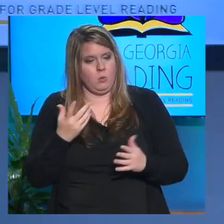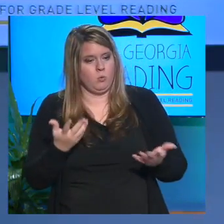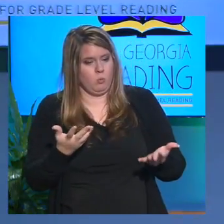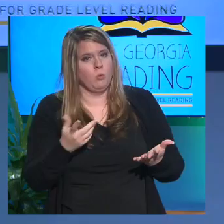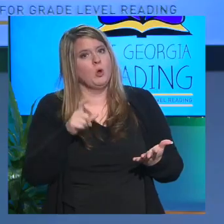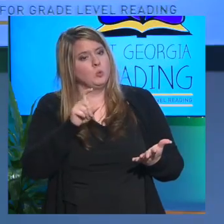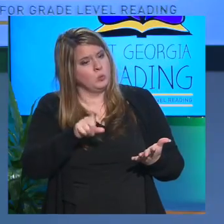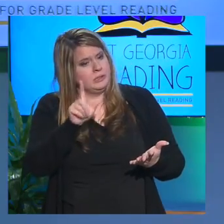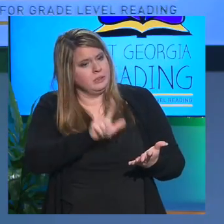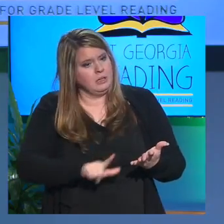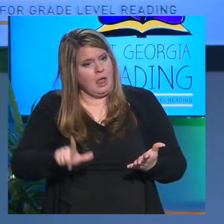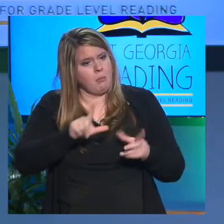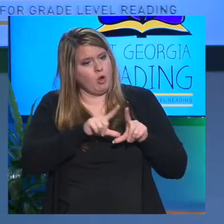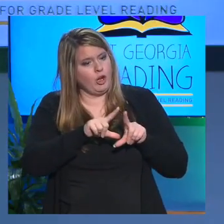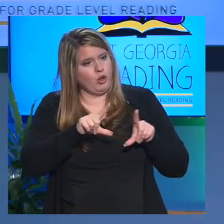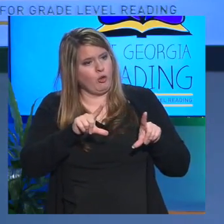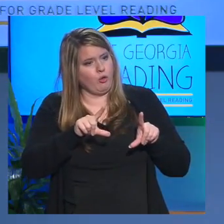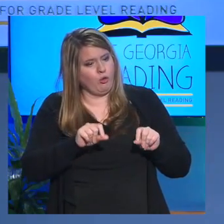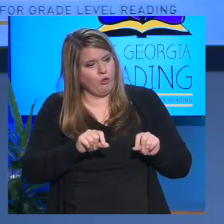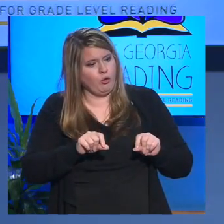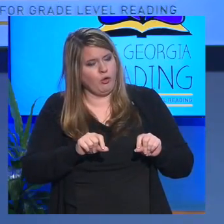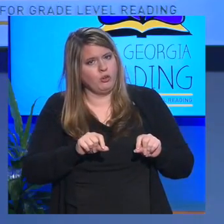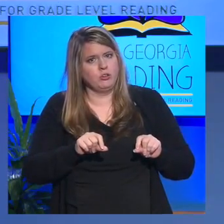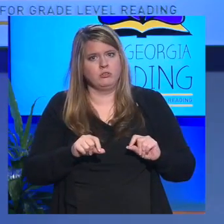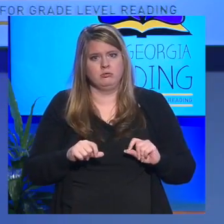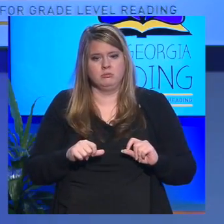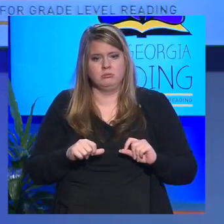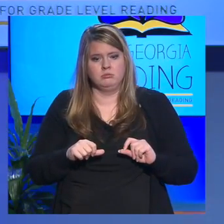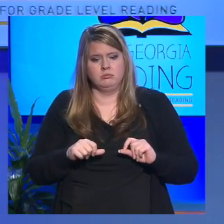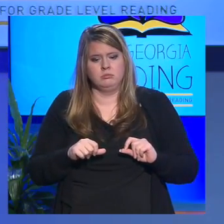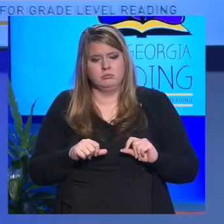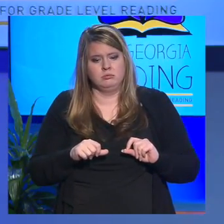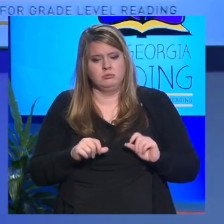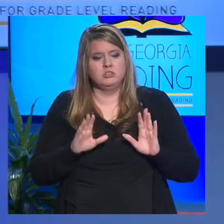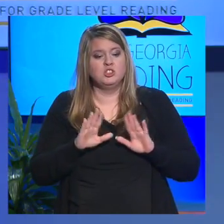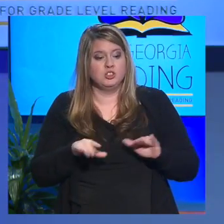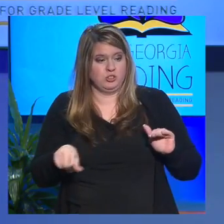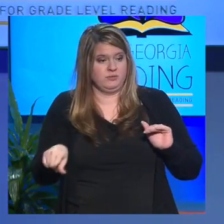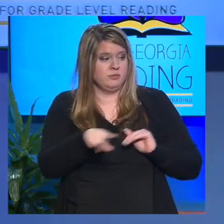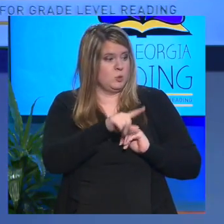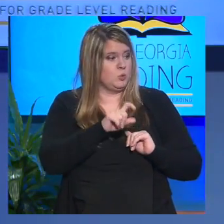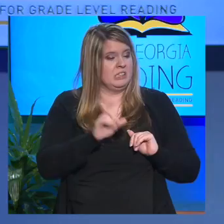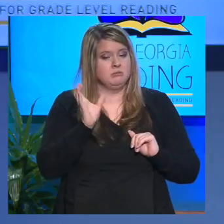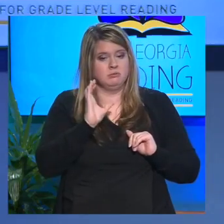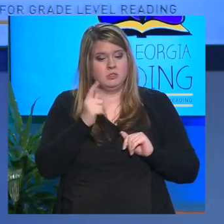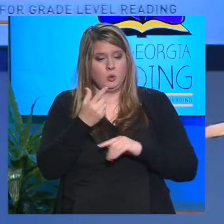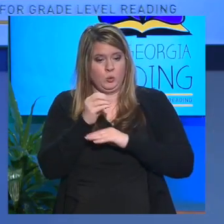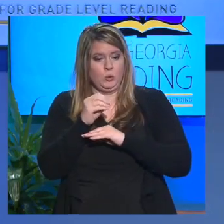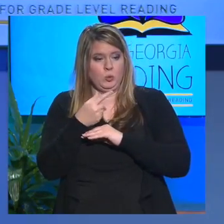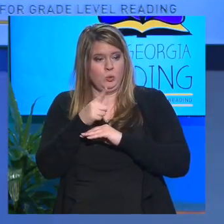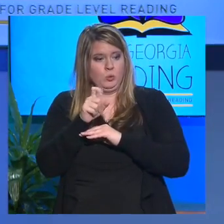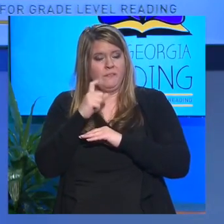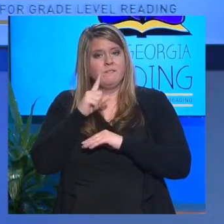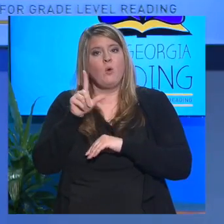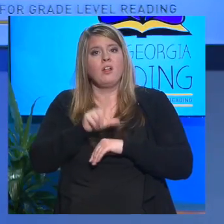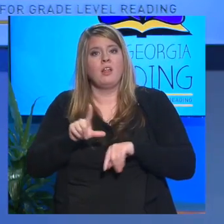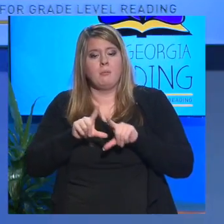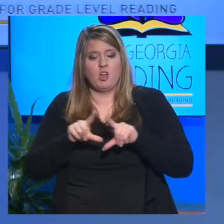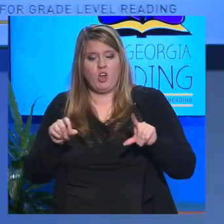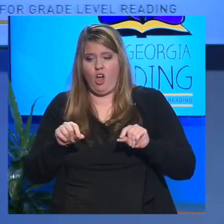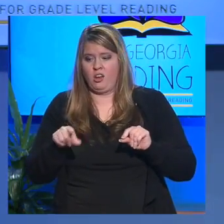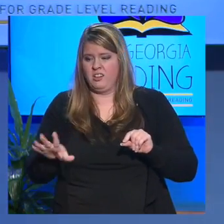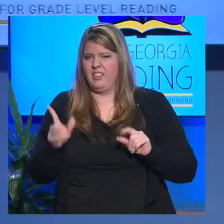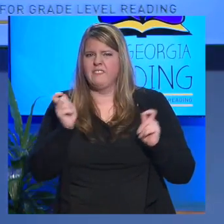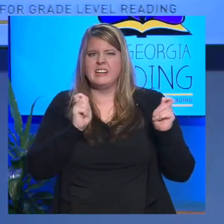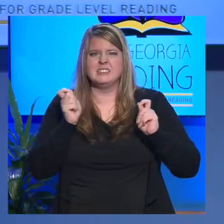library card. Children, Google, library card. Look at their little faces, they have no idea what I'm